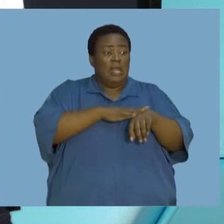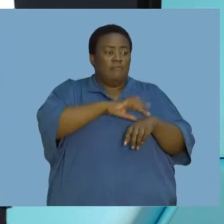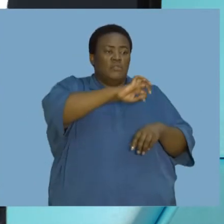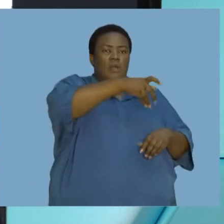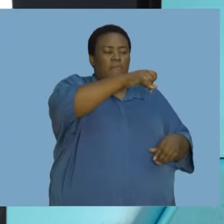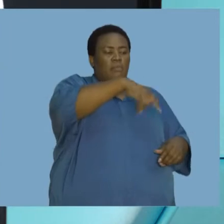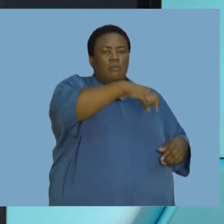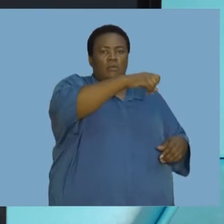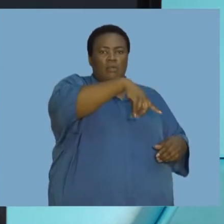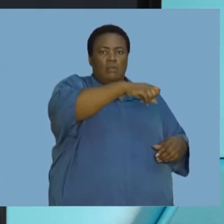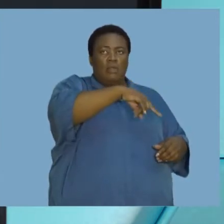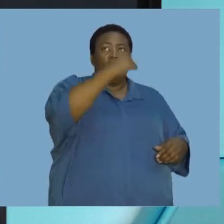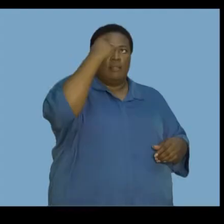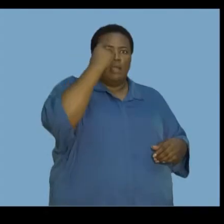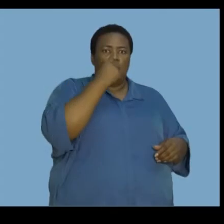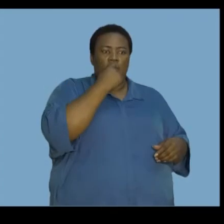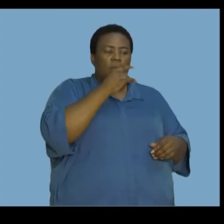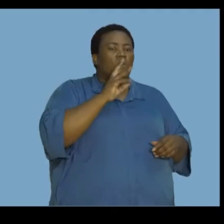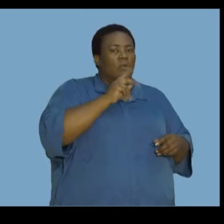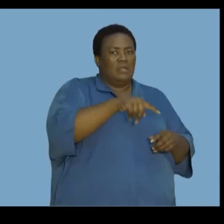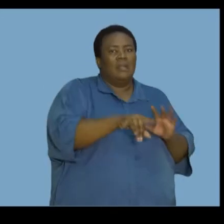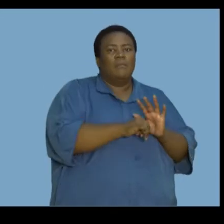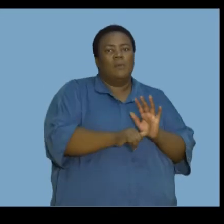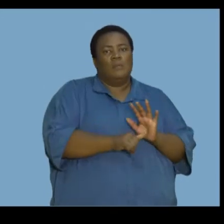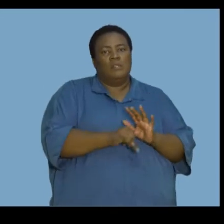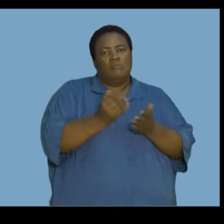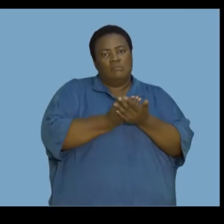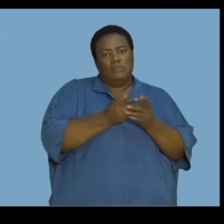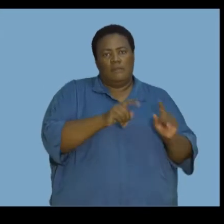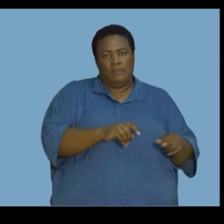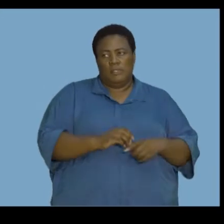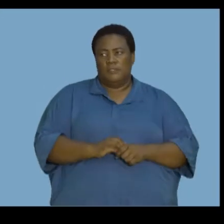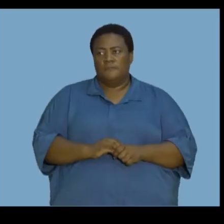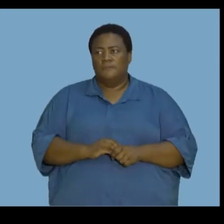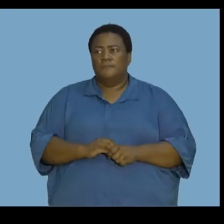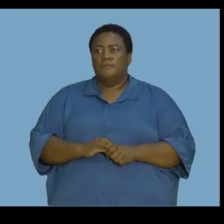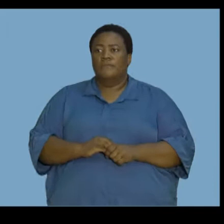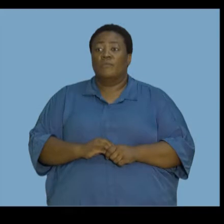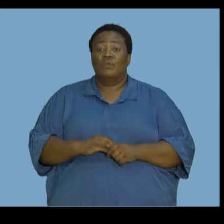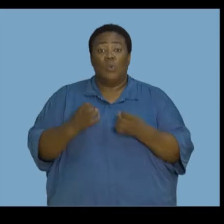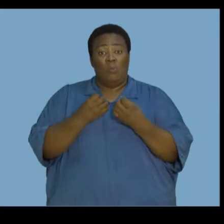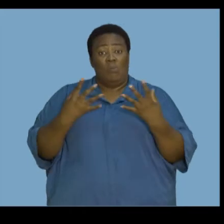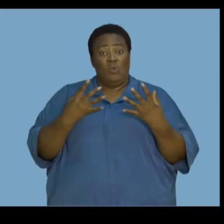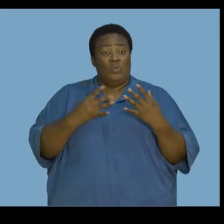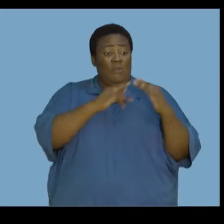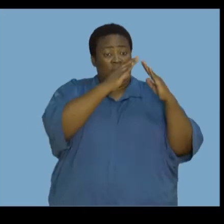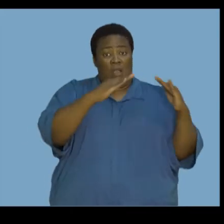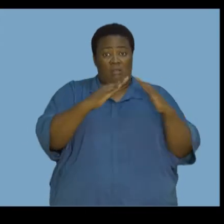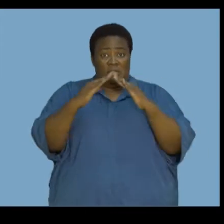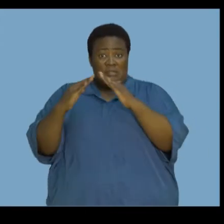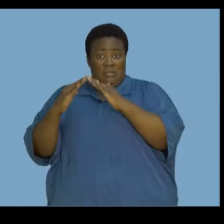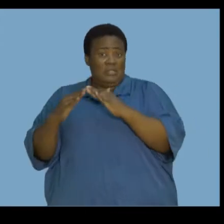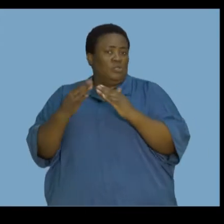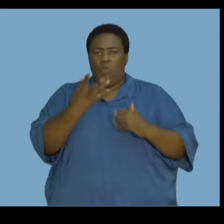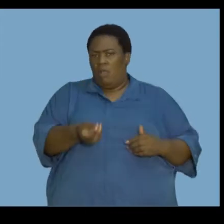that. While close to 90% of South African households can access piped water, on estimate, most of these